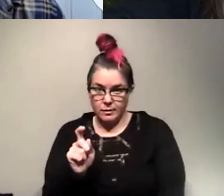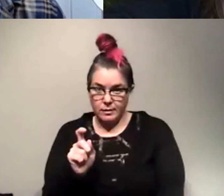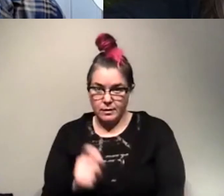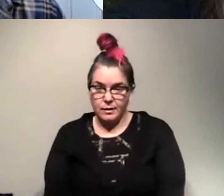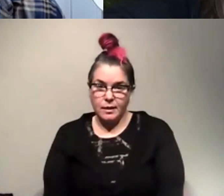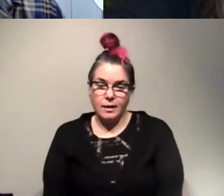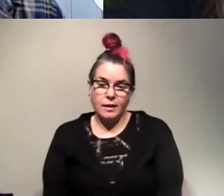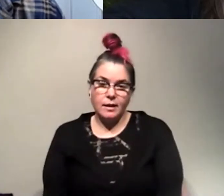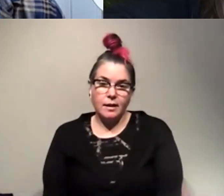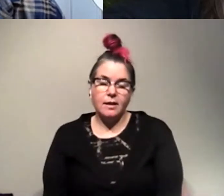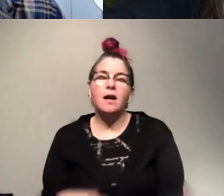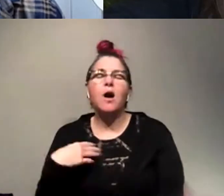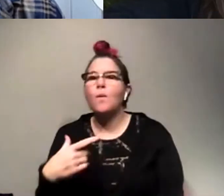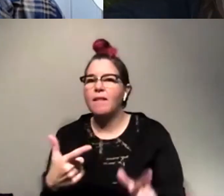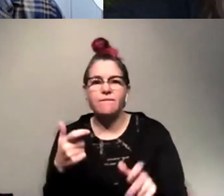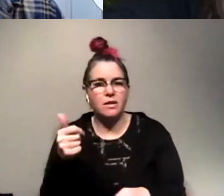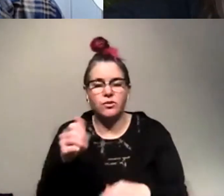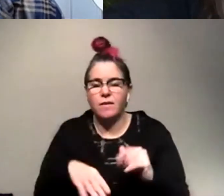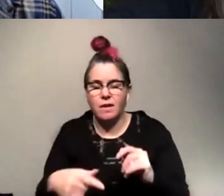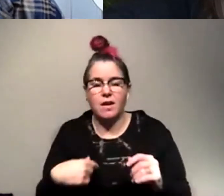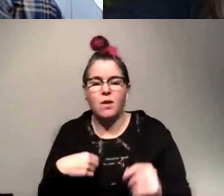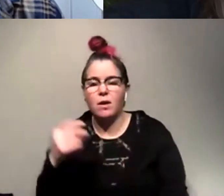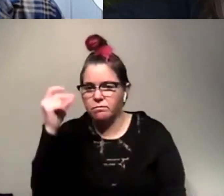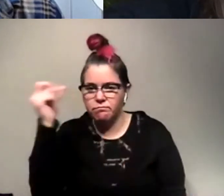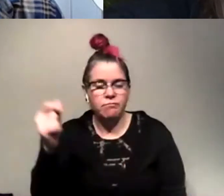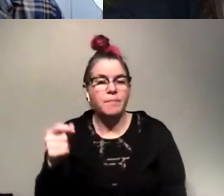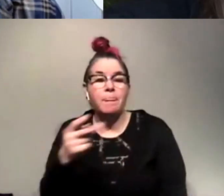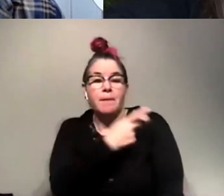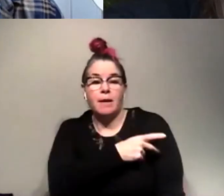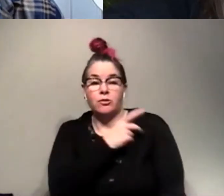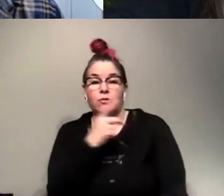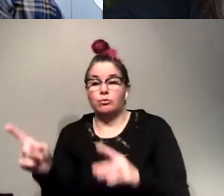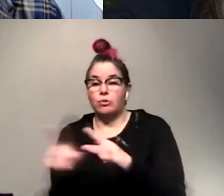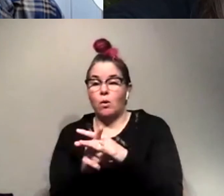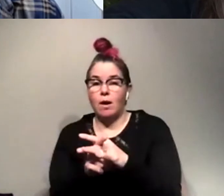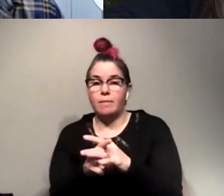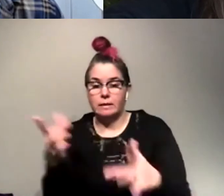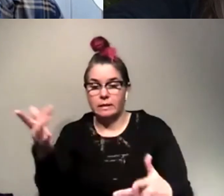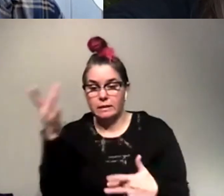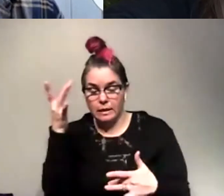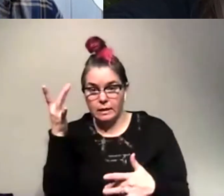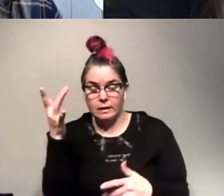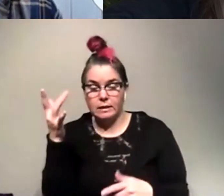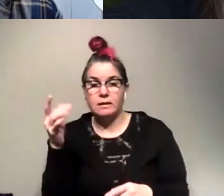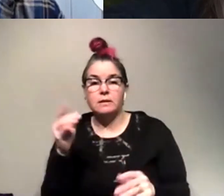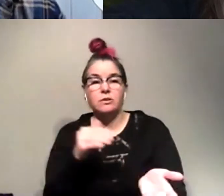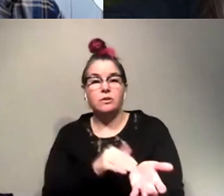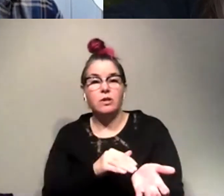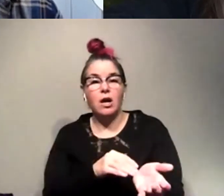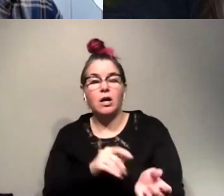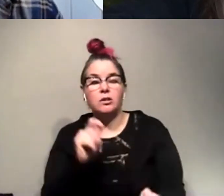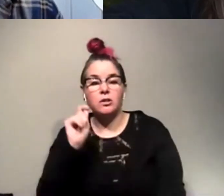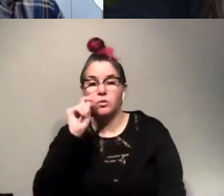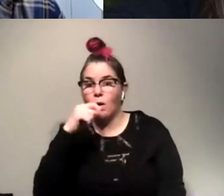I want it even faster than that. I want a patient to come in when they're sick. The doctor takes a swab of their